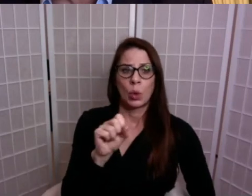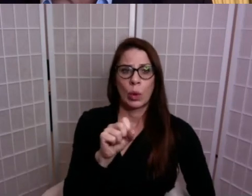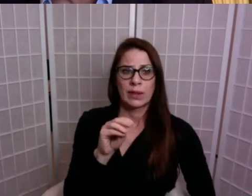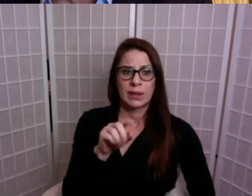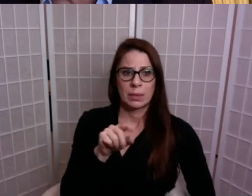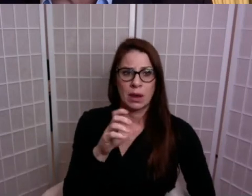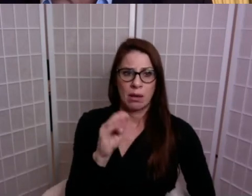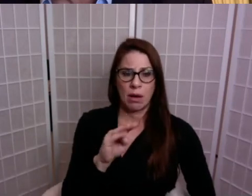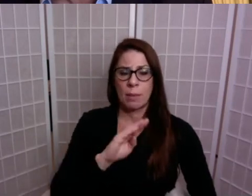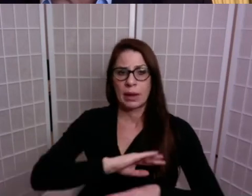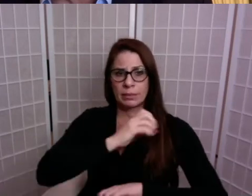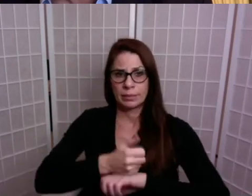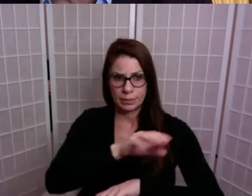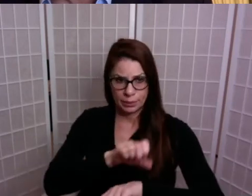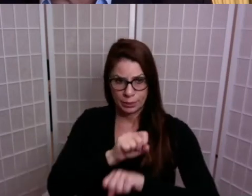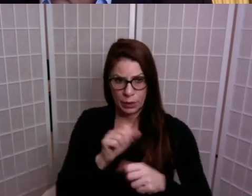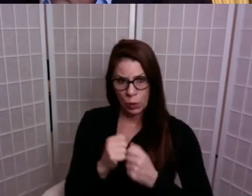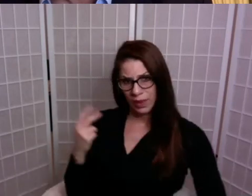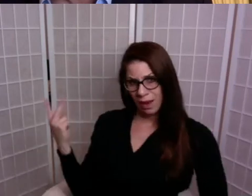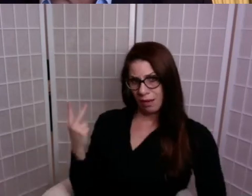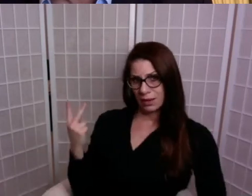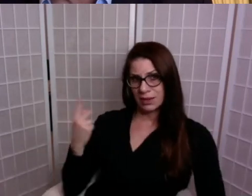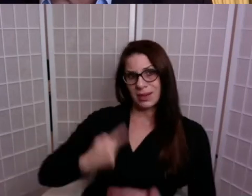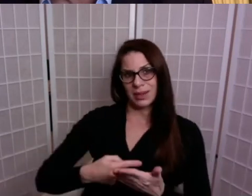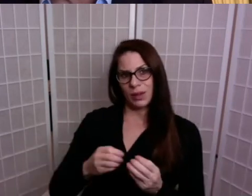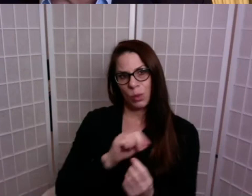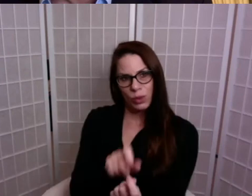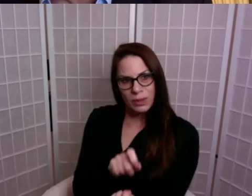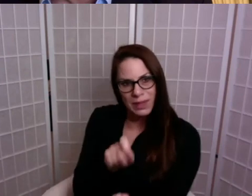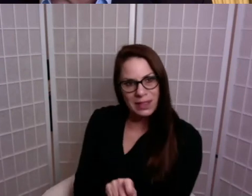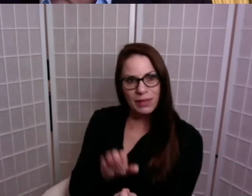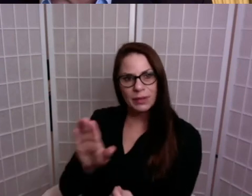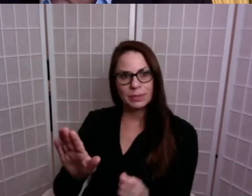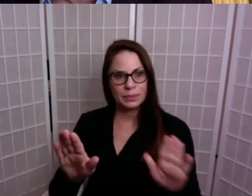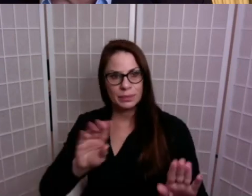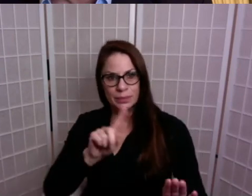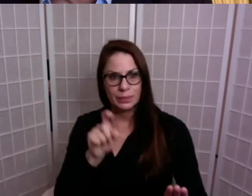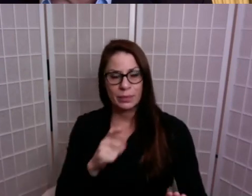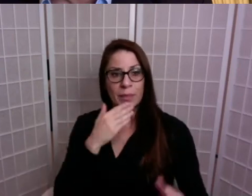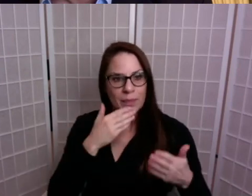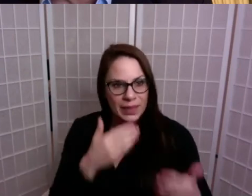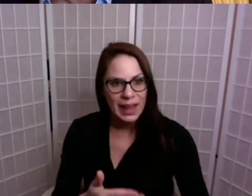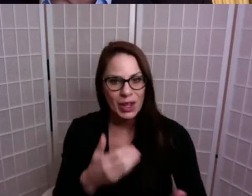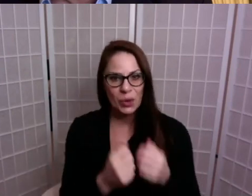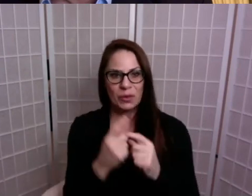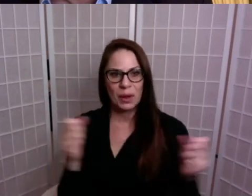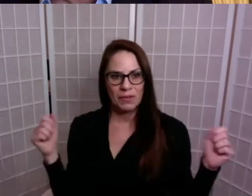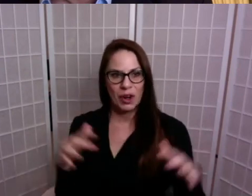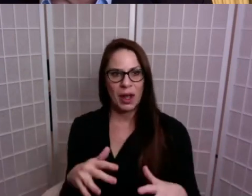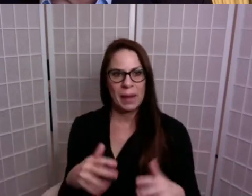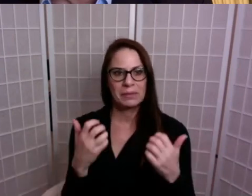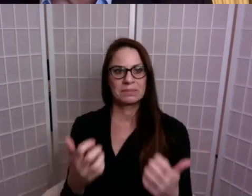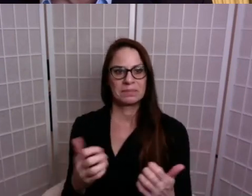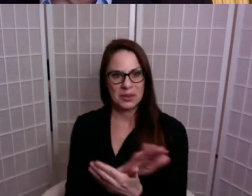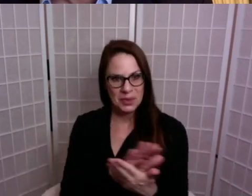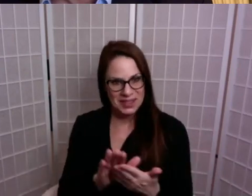with us to discuss the more specific questions. But yeah, thank you everybody for coming. This was nice. Thanks, Dr.